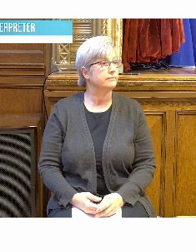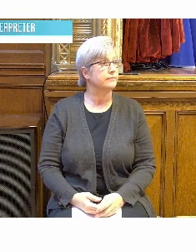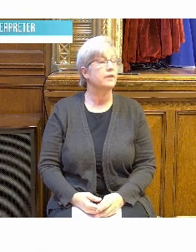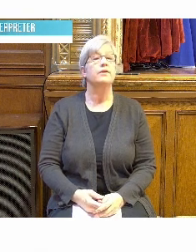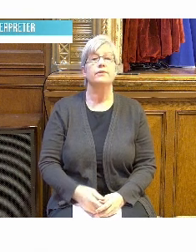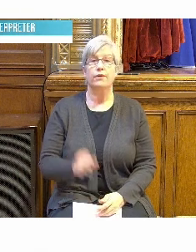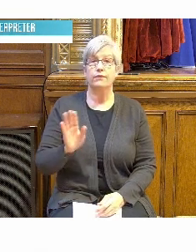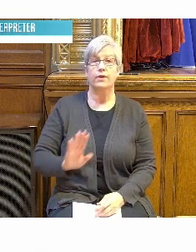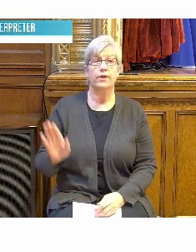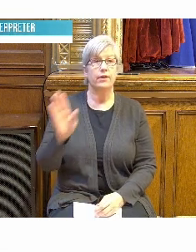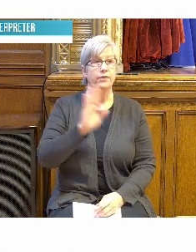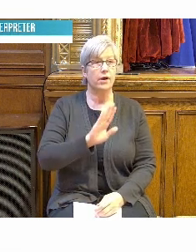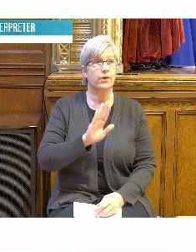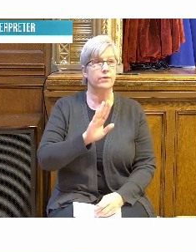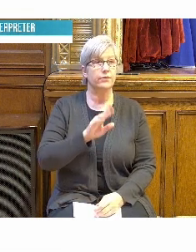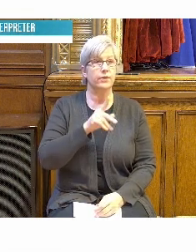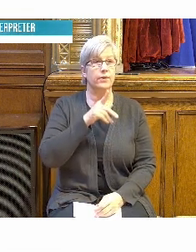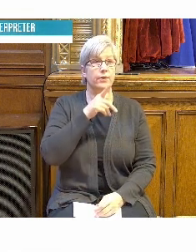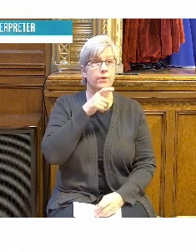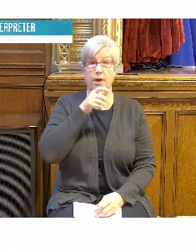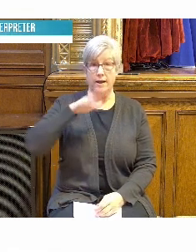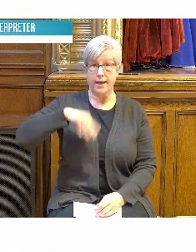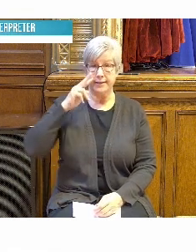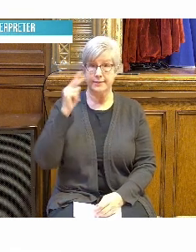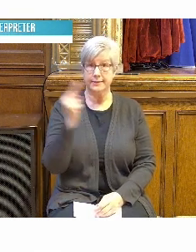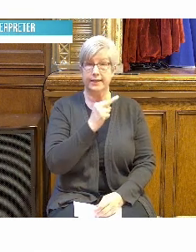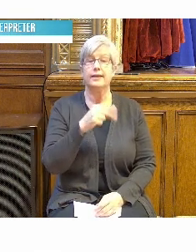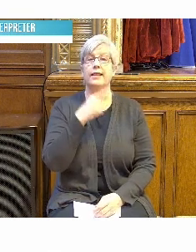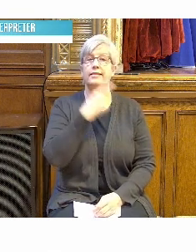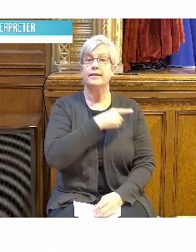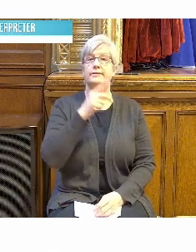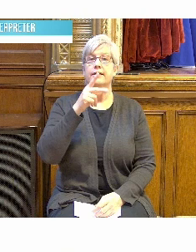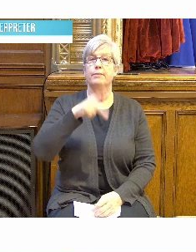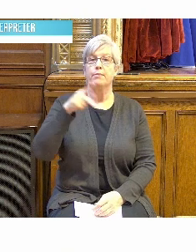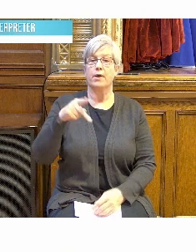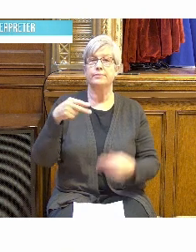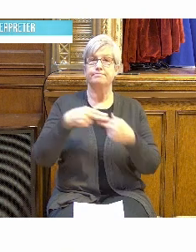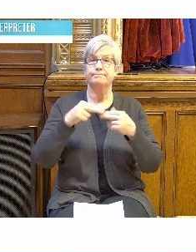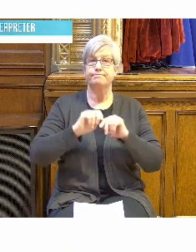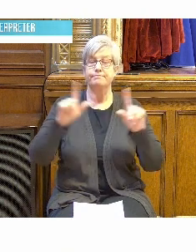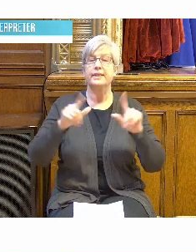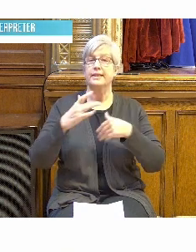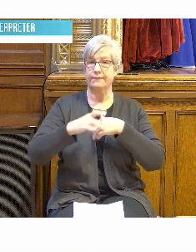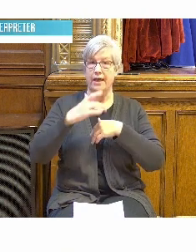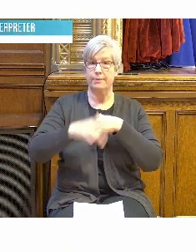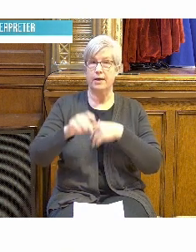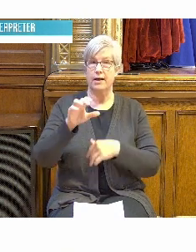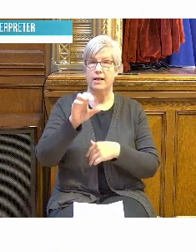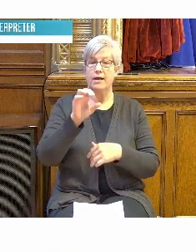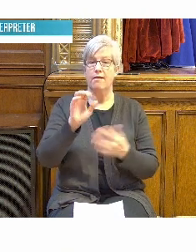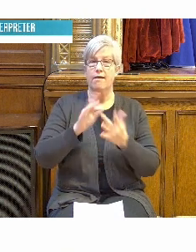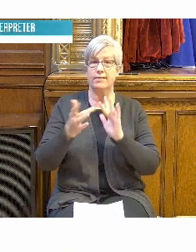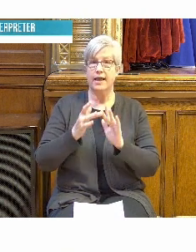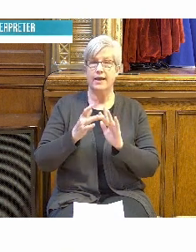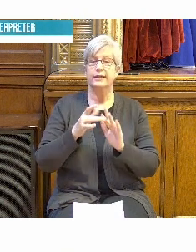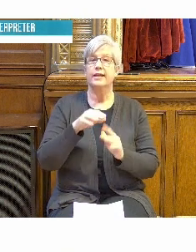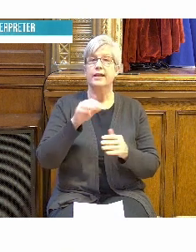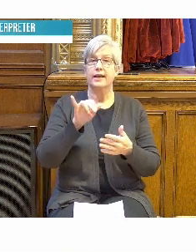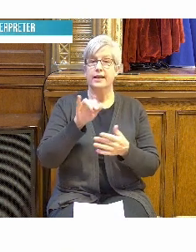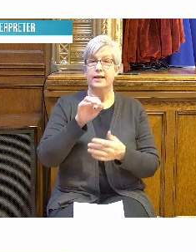So for those that have not seen this PowerPoint is available online for you at